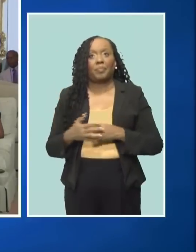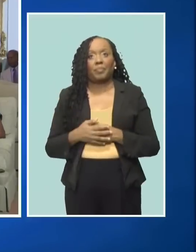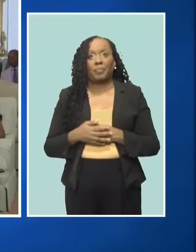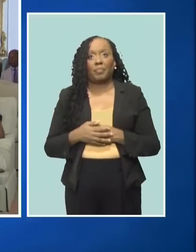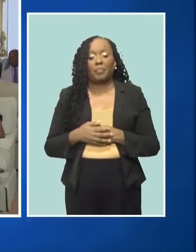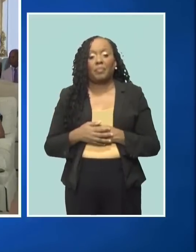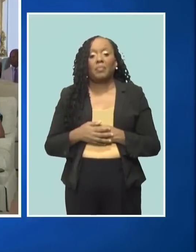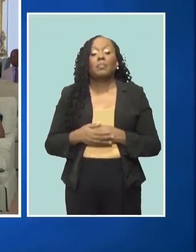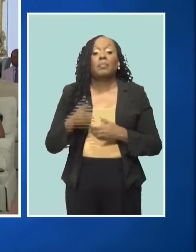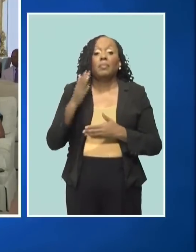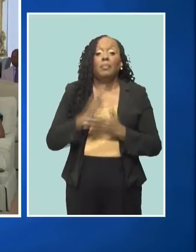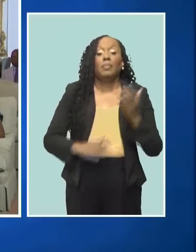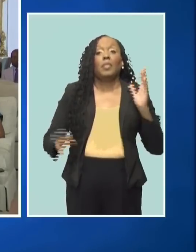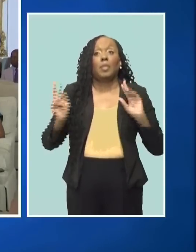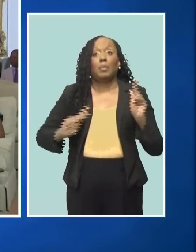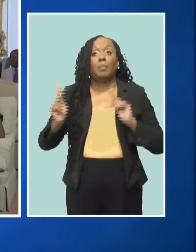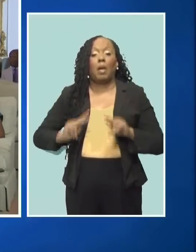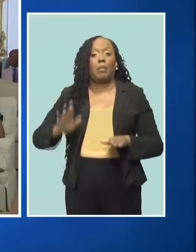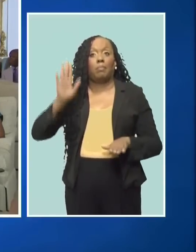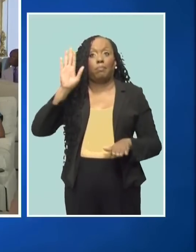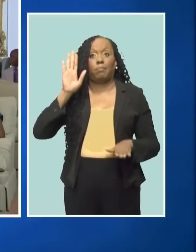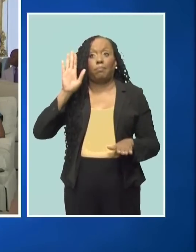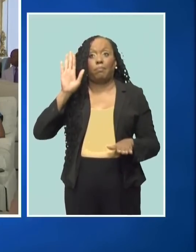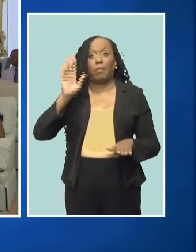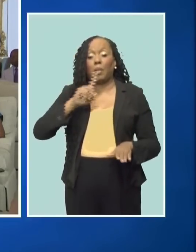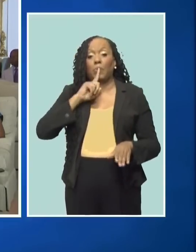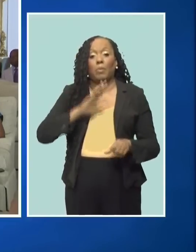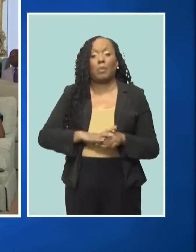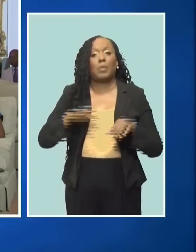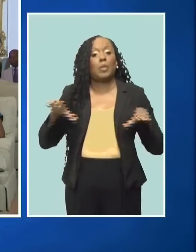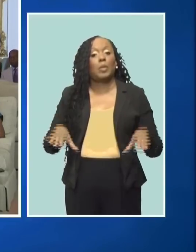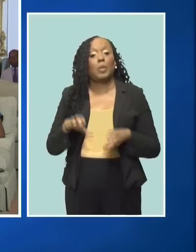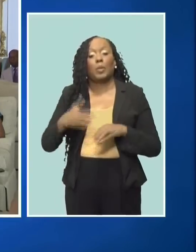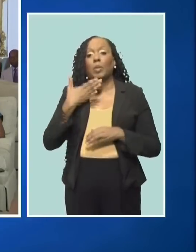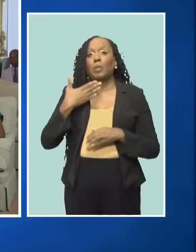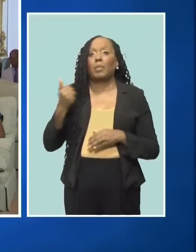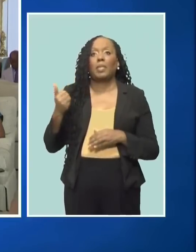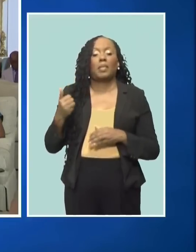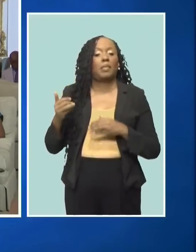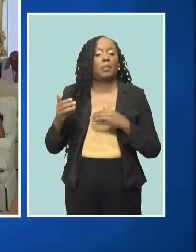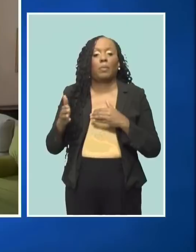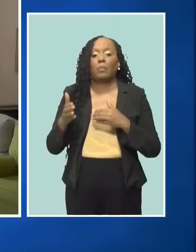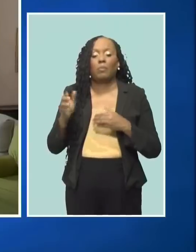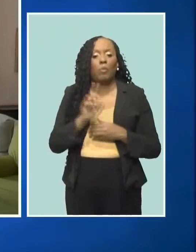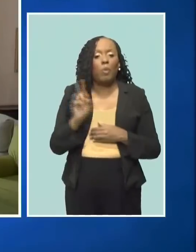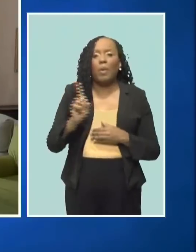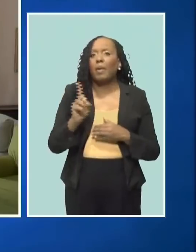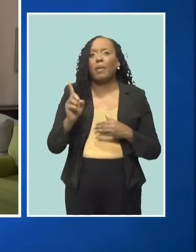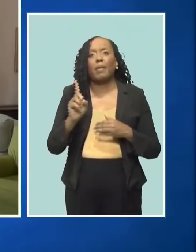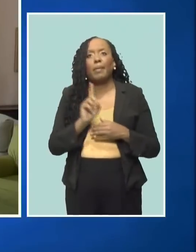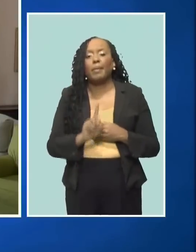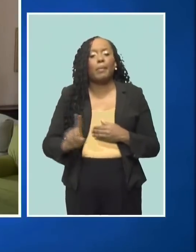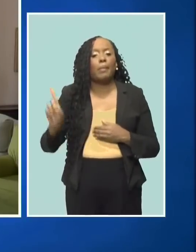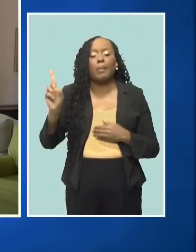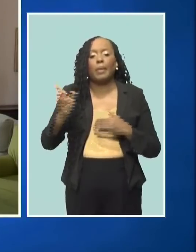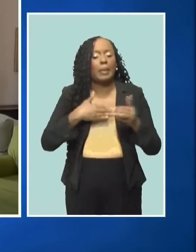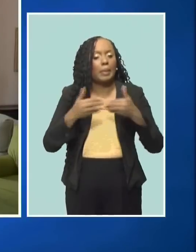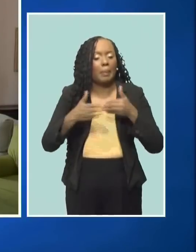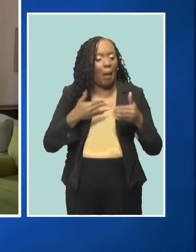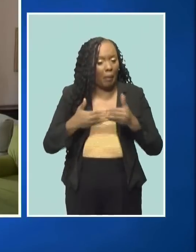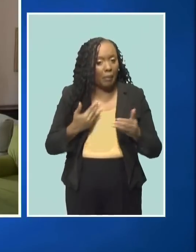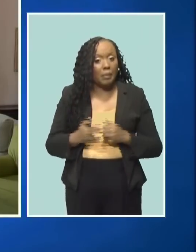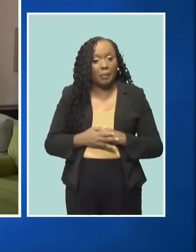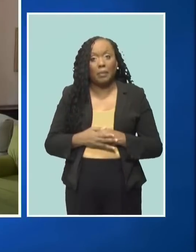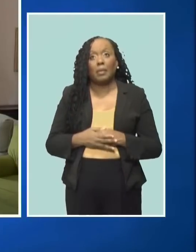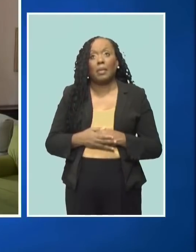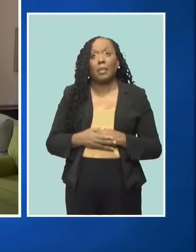those who took the oath of allegiance have vowed to do their best wherever they go. General Manager of